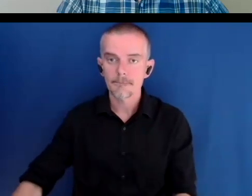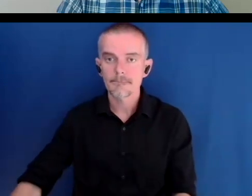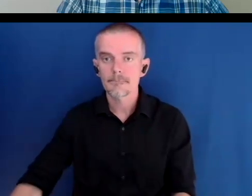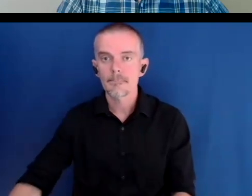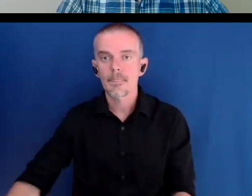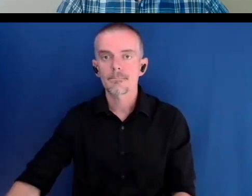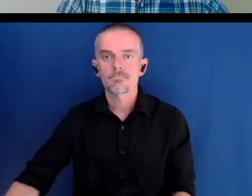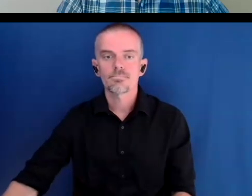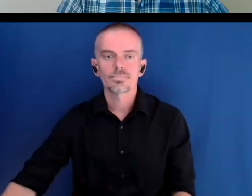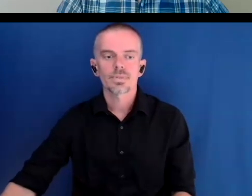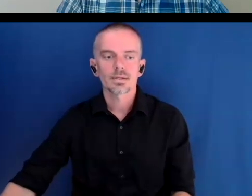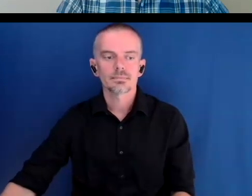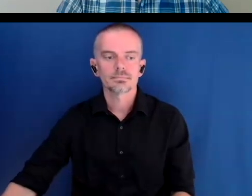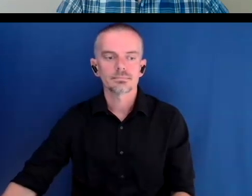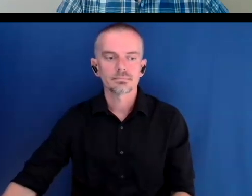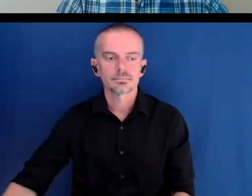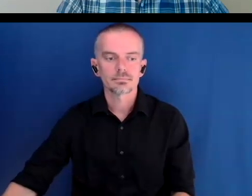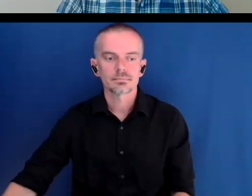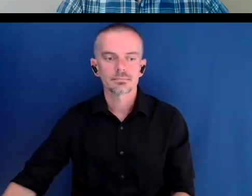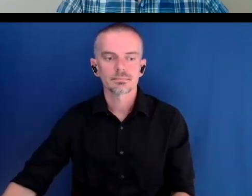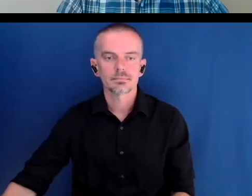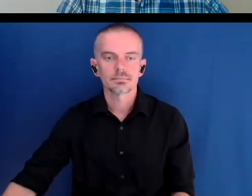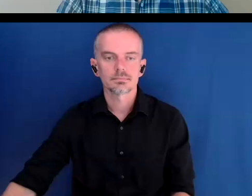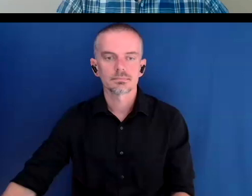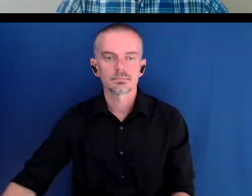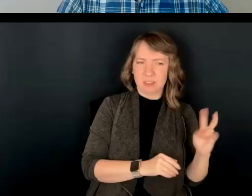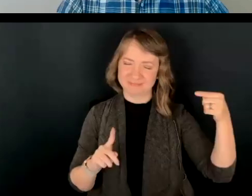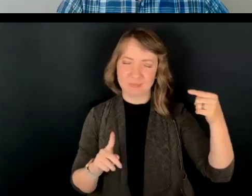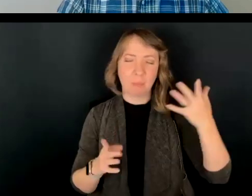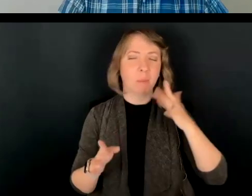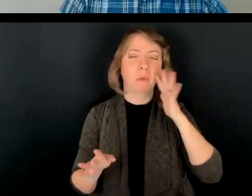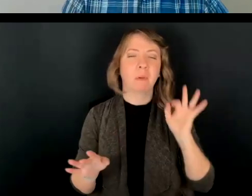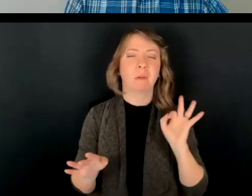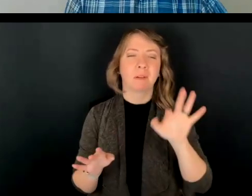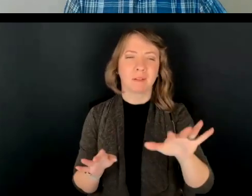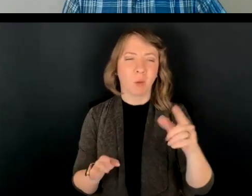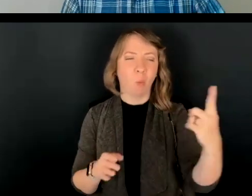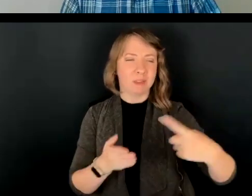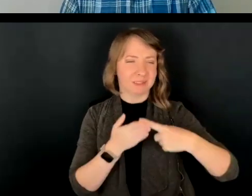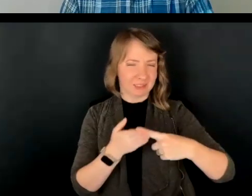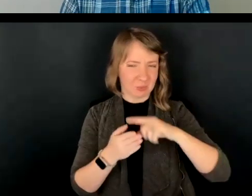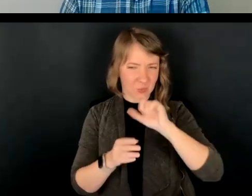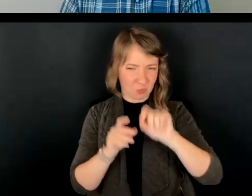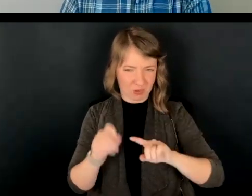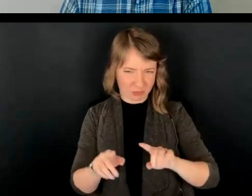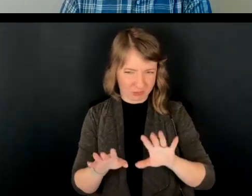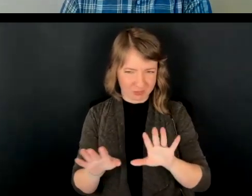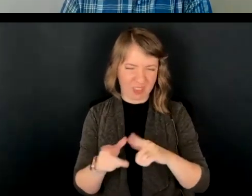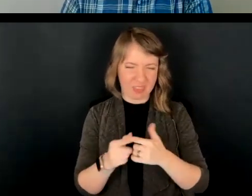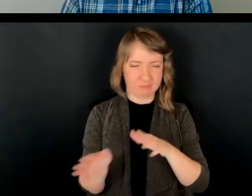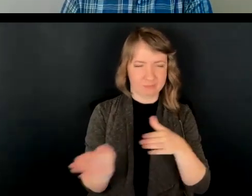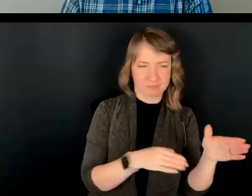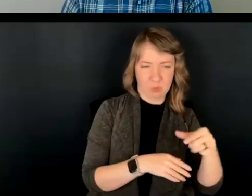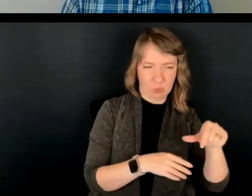wanted to toss kind of maybe one discussion question to the group before we transition to question and answer. Maybe we'll get to